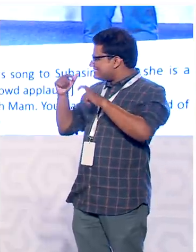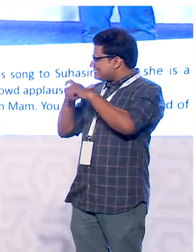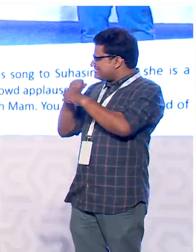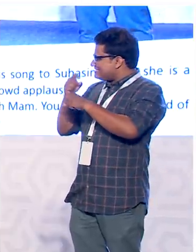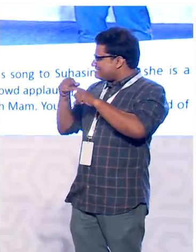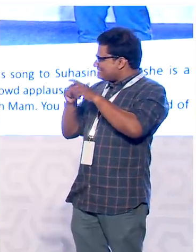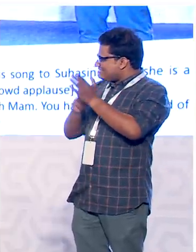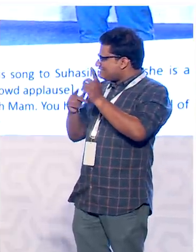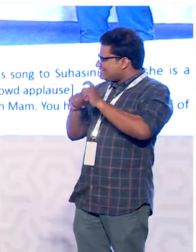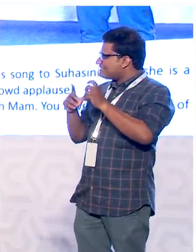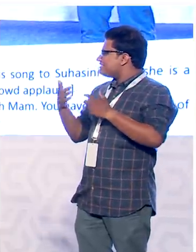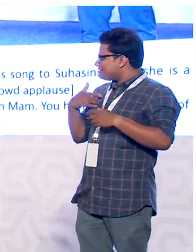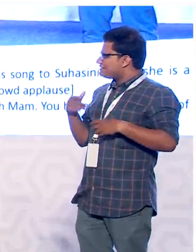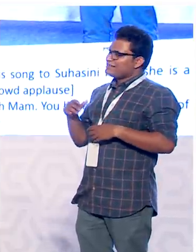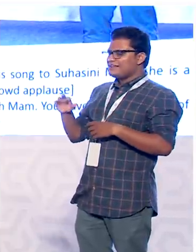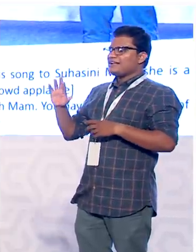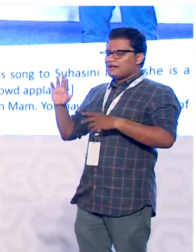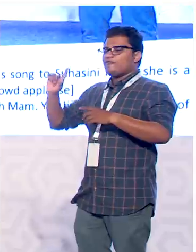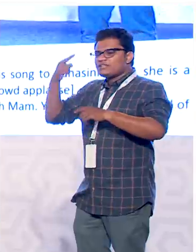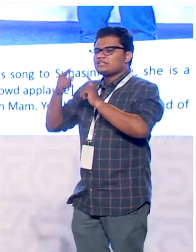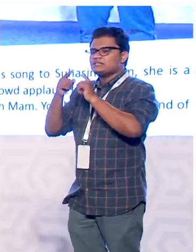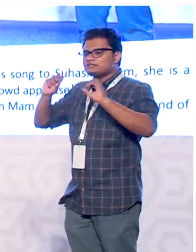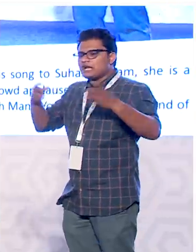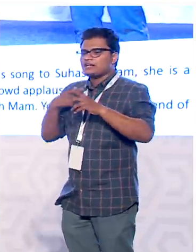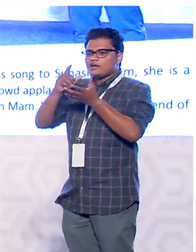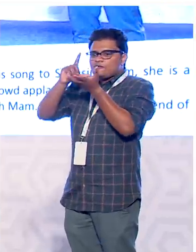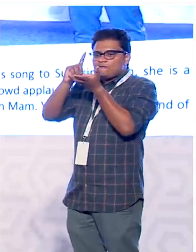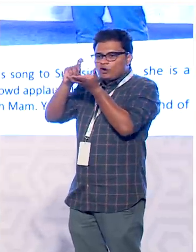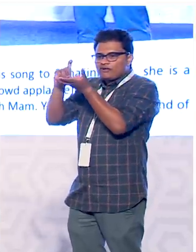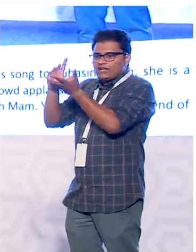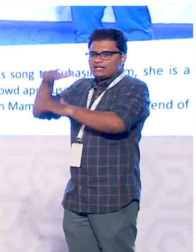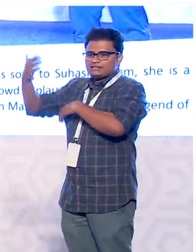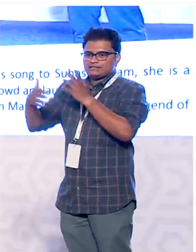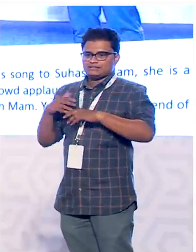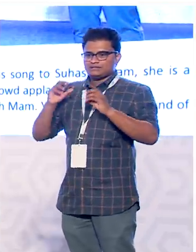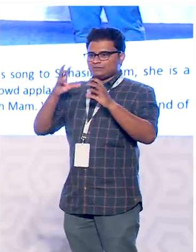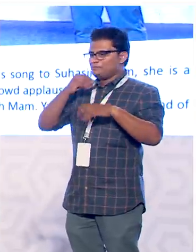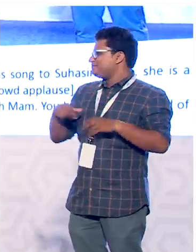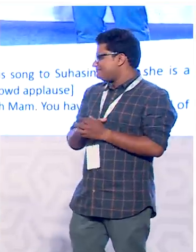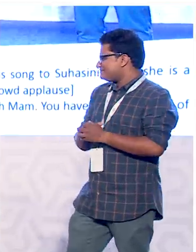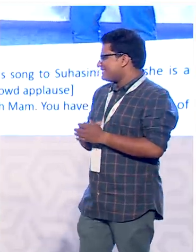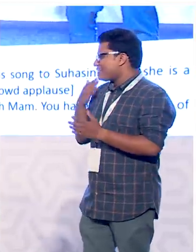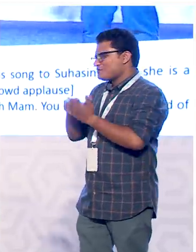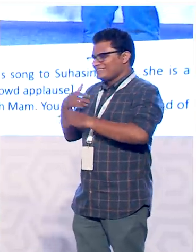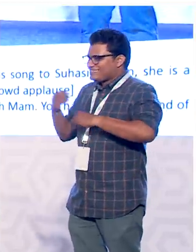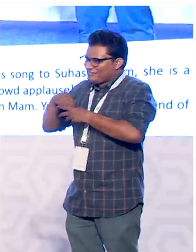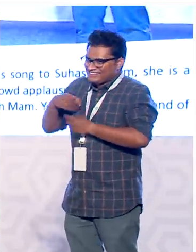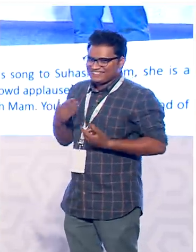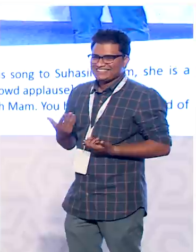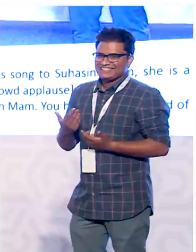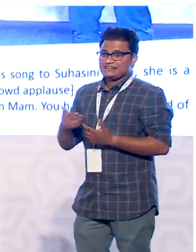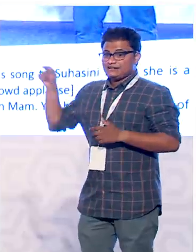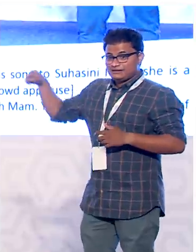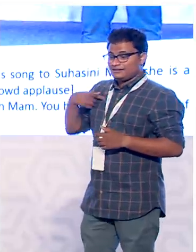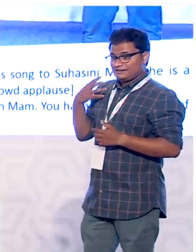as a cinematographer, as a photographer. Photographer. Yeah, so thanks to Wikipedia. Okay. So you